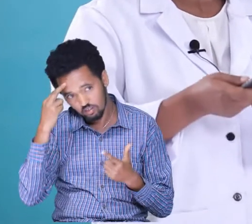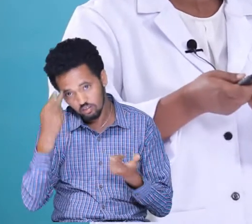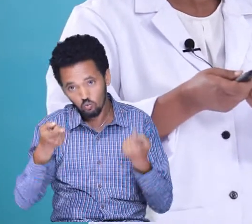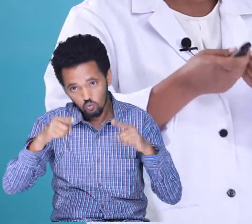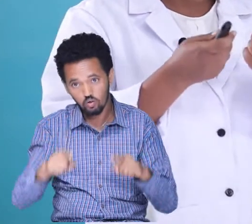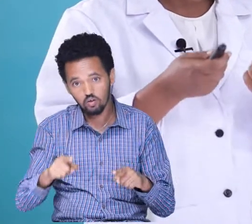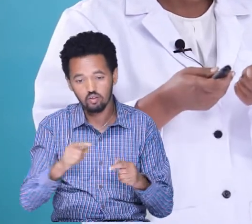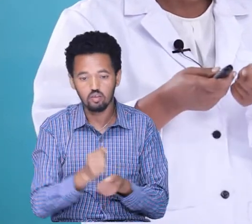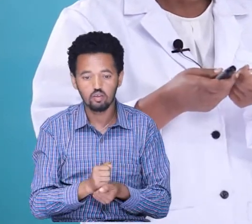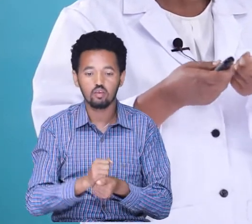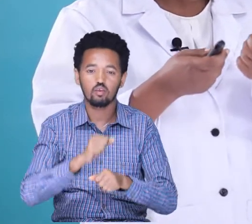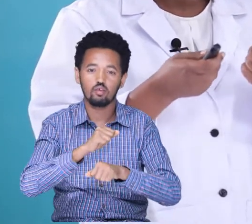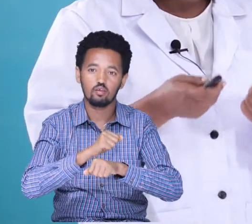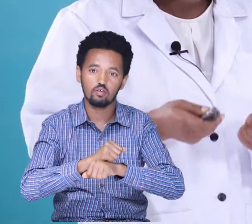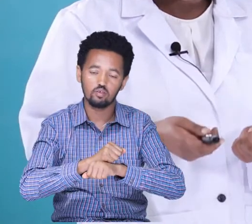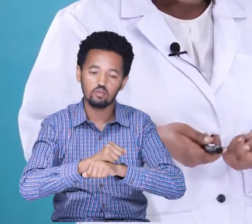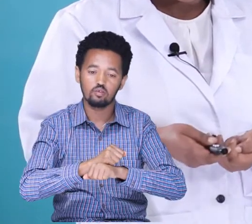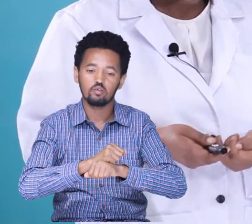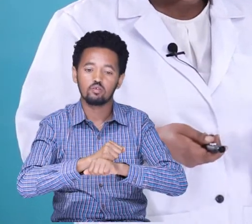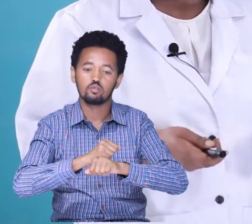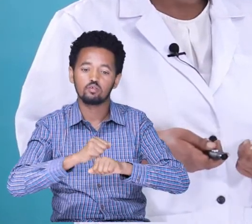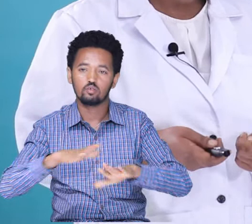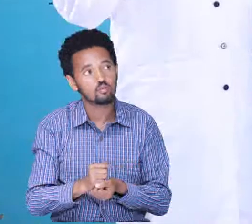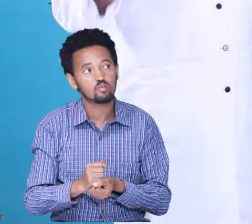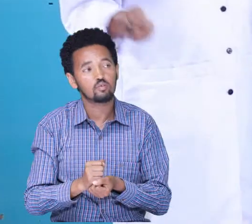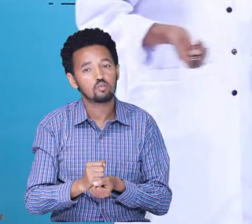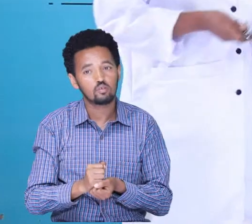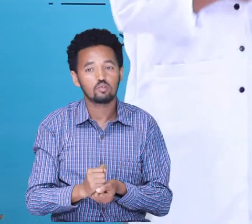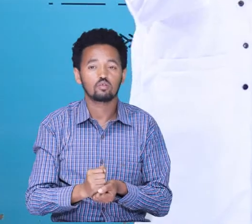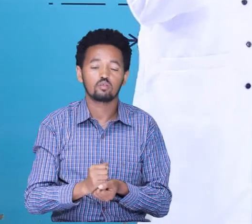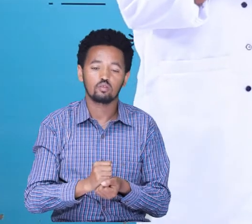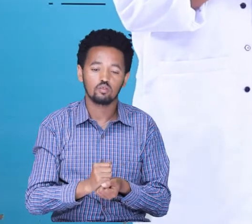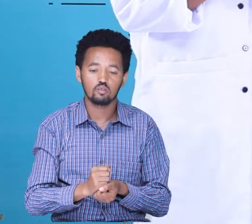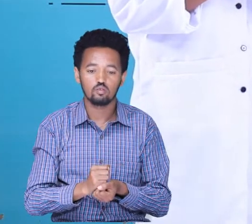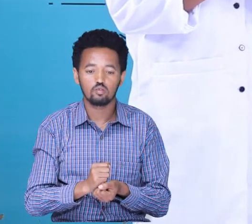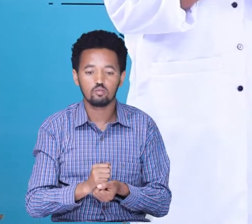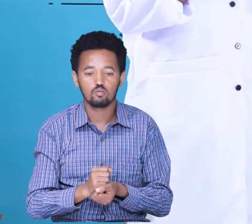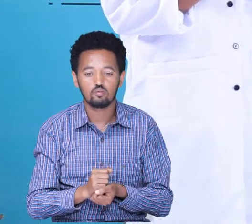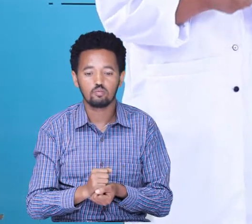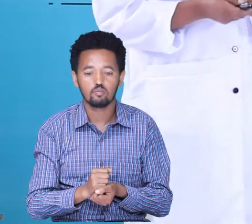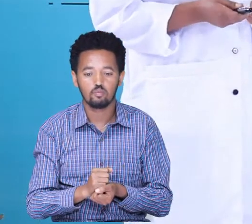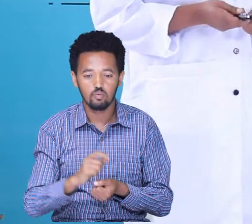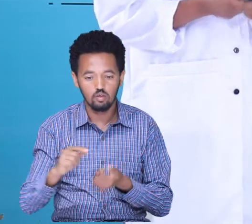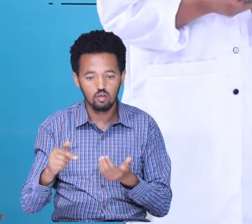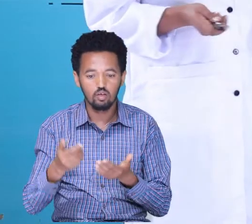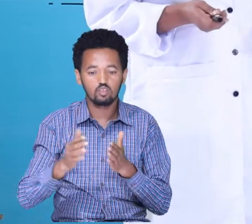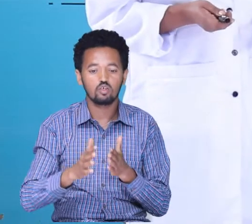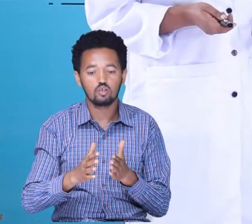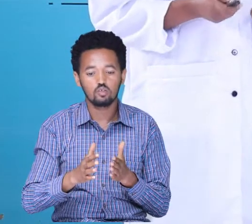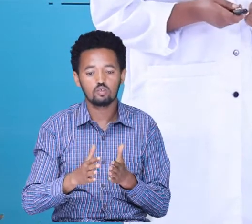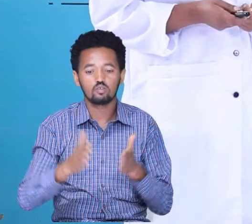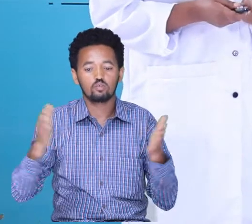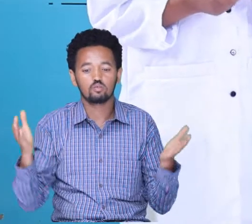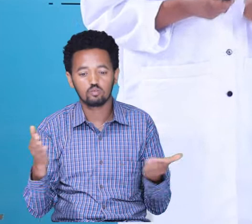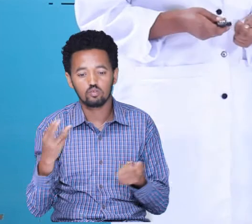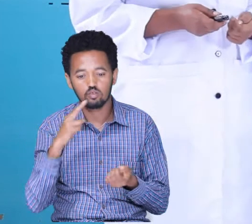altitude increases, the temperature is decreased. Say, the warm air rises. At reaching highest altitude,